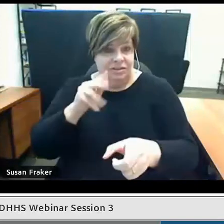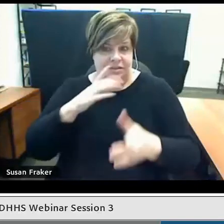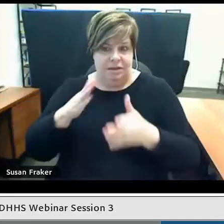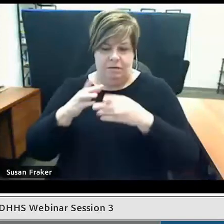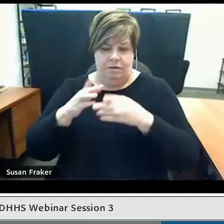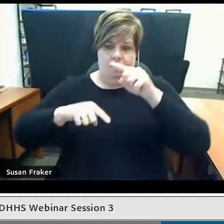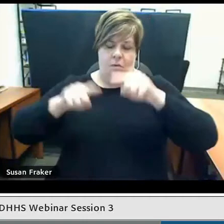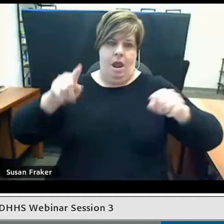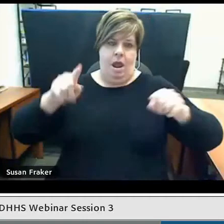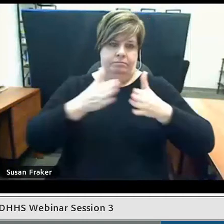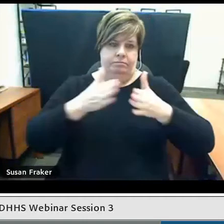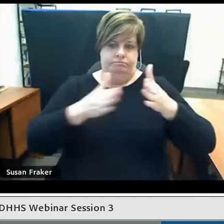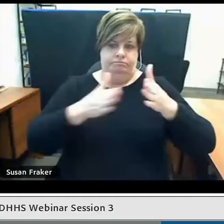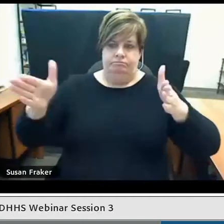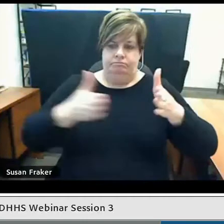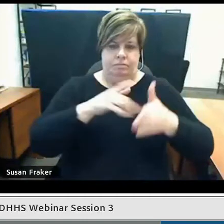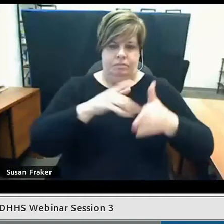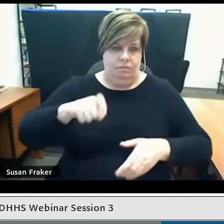of communication needs.